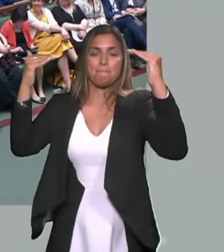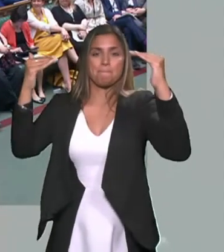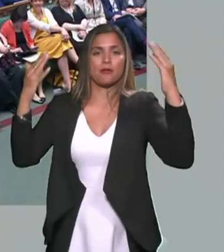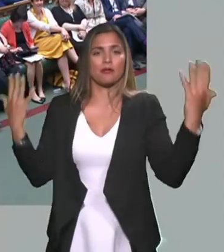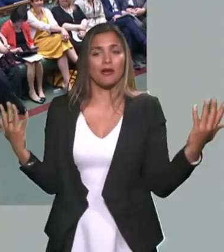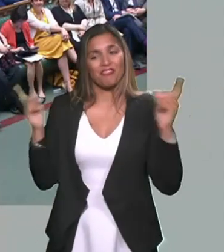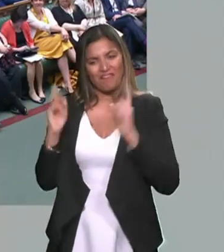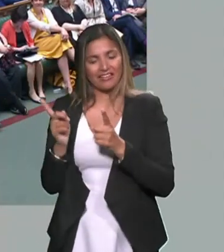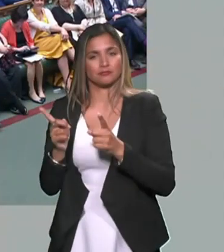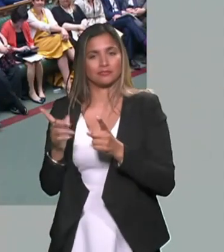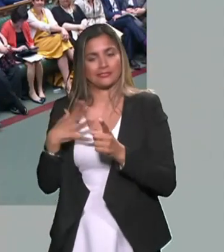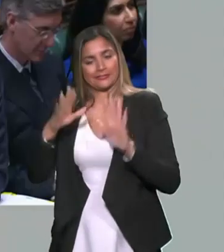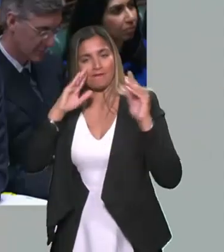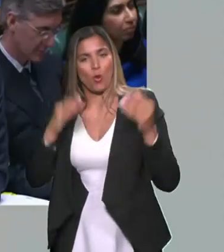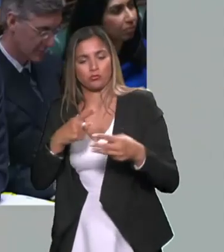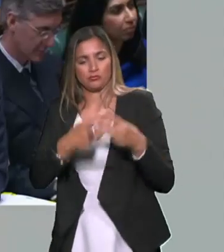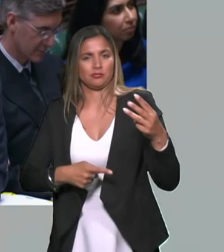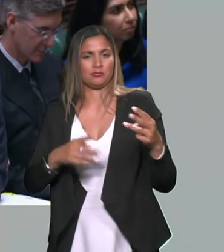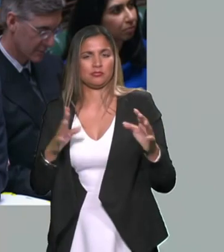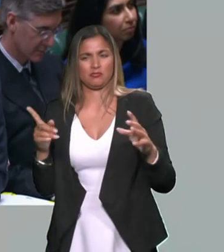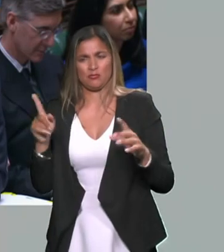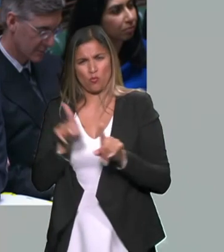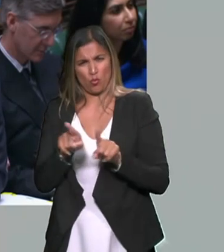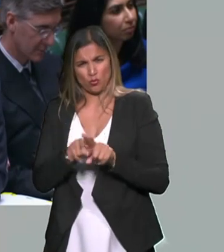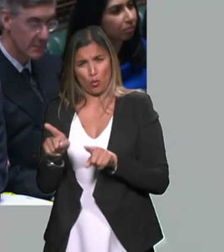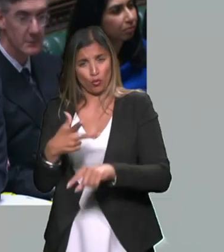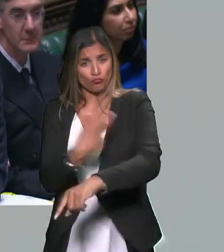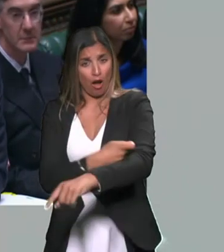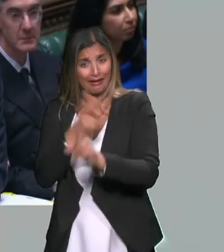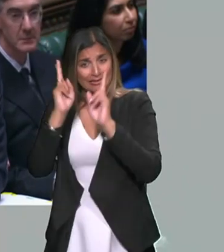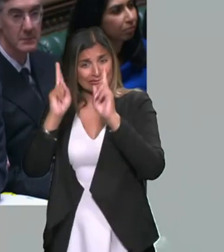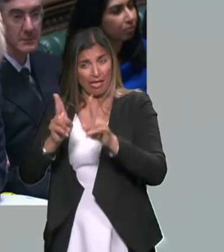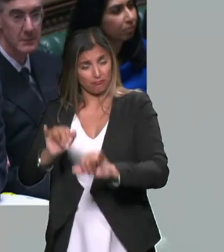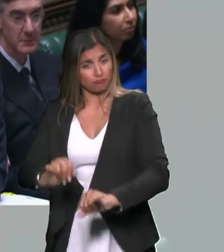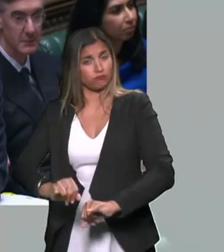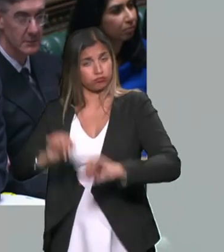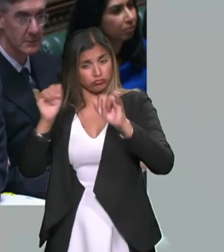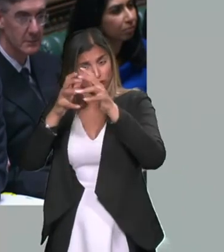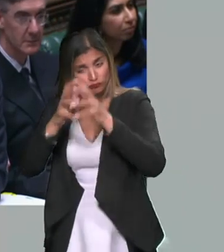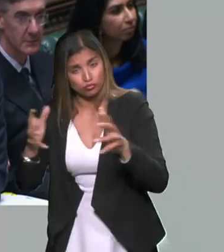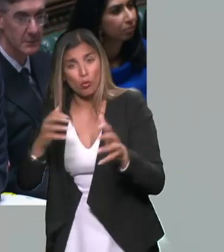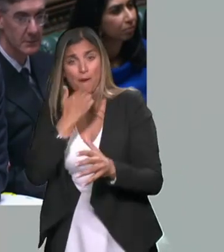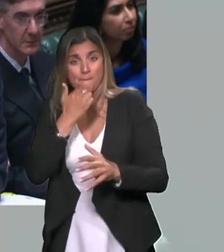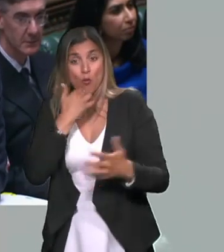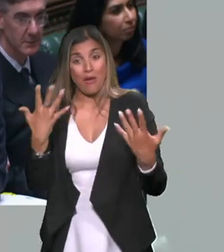Speaker, and to say nothing of the tragedy of drug deaths in Scotland, Mr. Speaker,